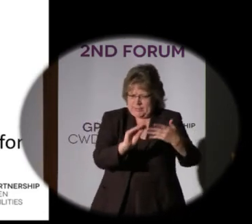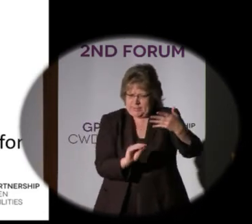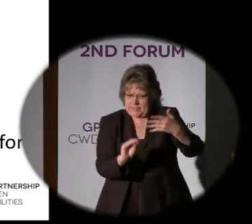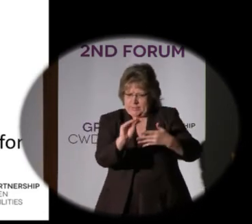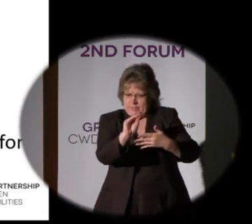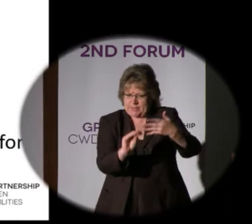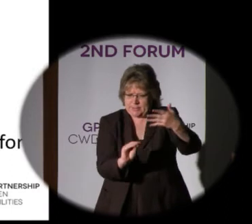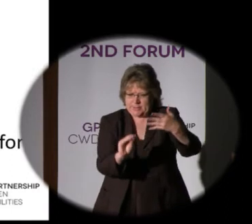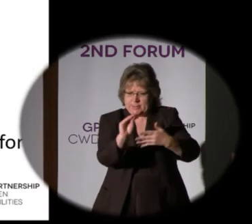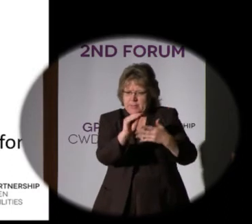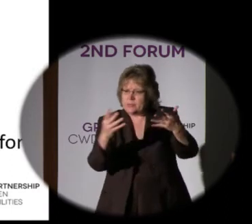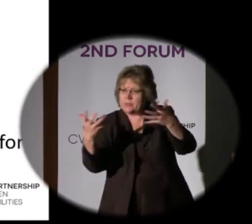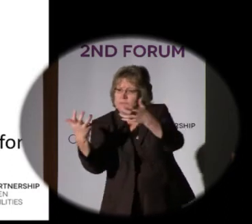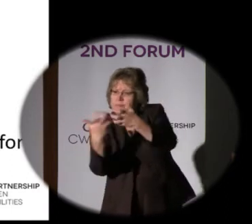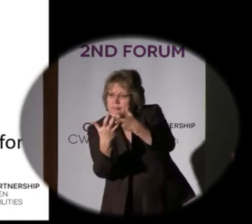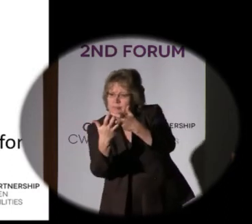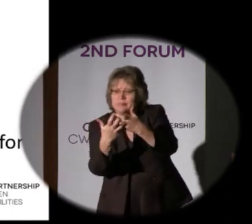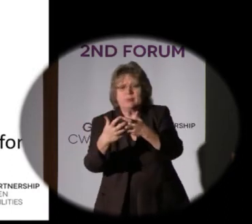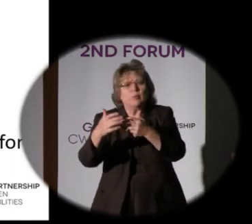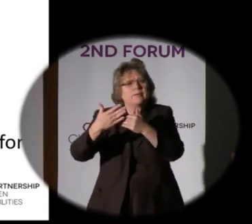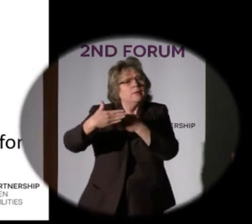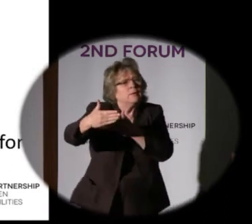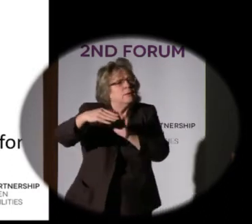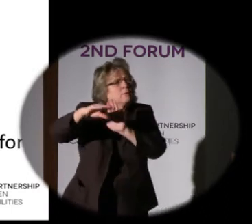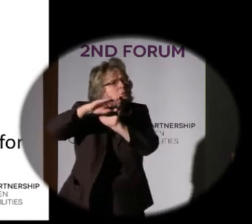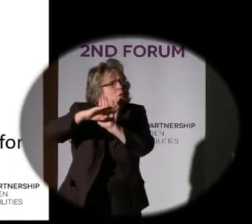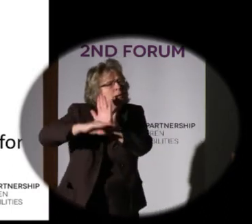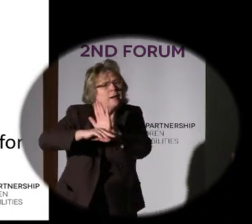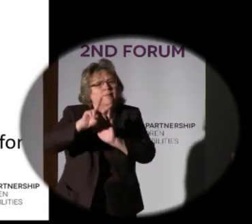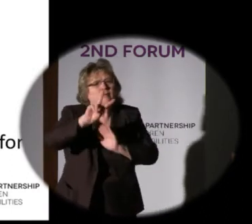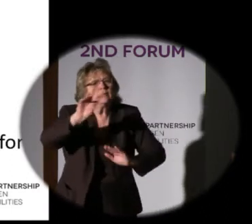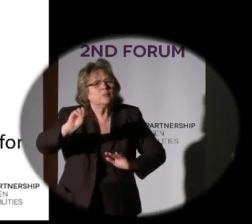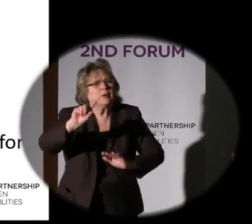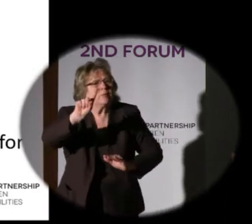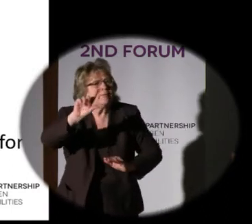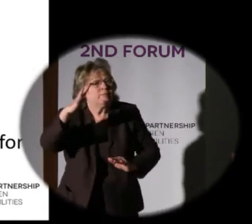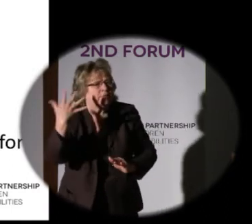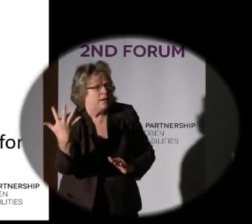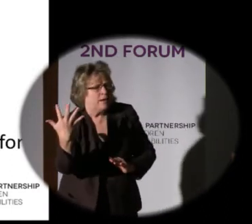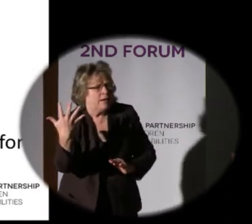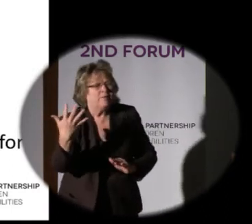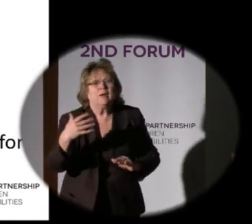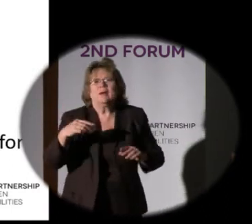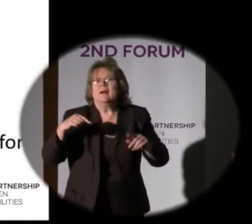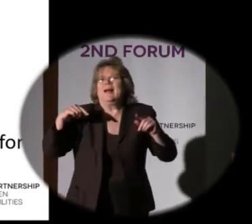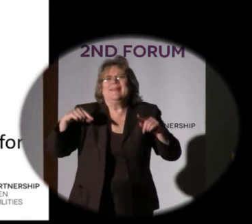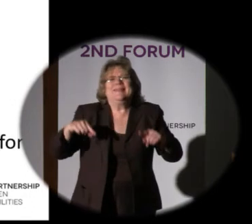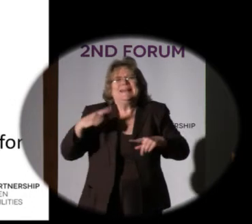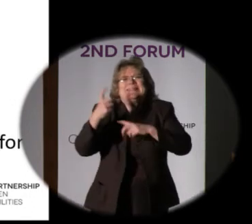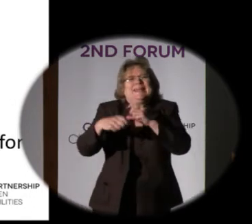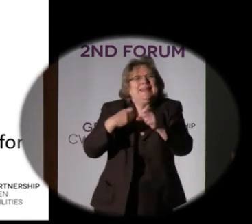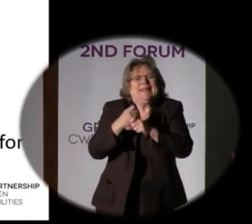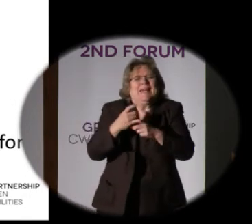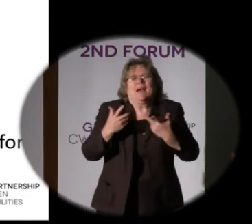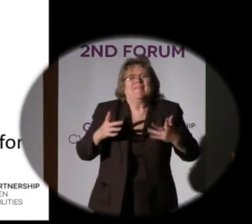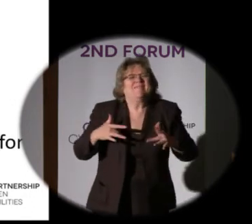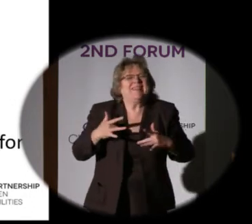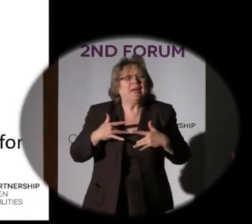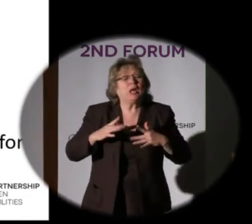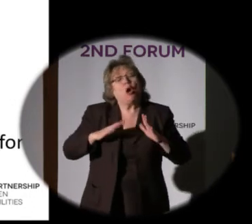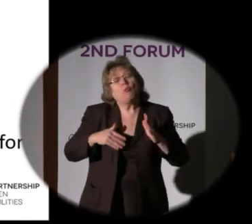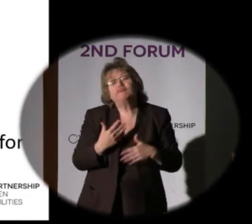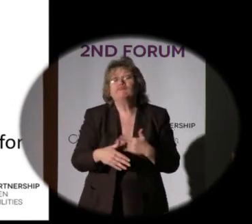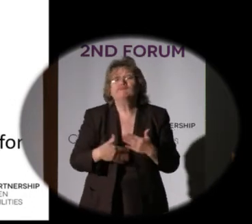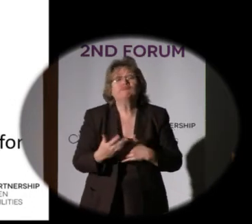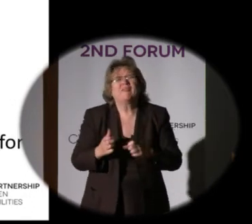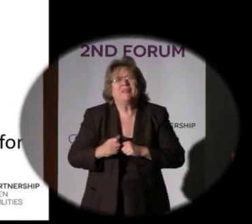post-2015 process. These have been the highlight of extraordinary achievements. This has been a Usain Bolt activity. This has not been a